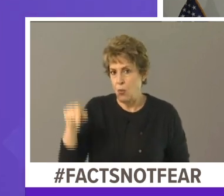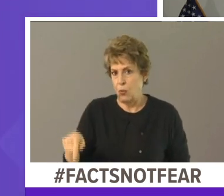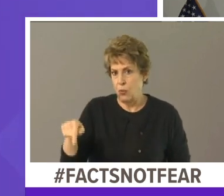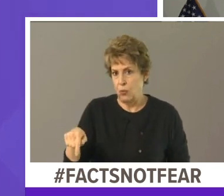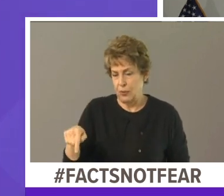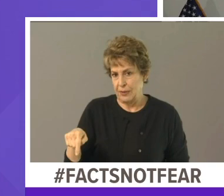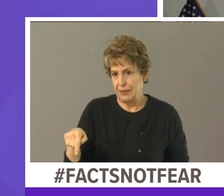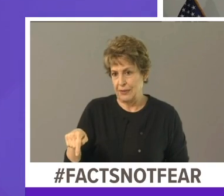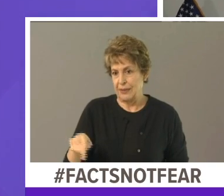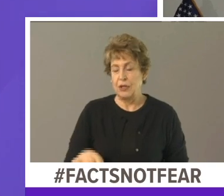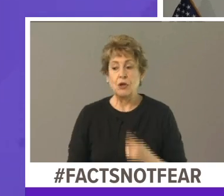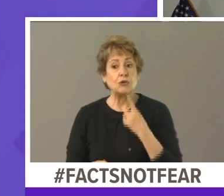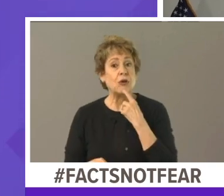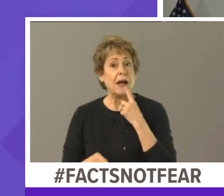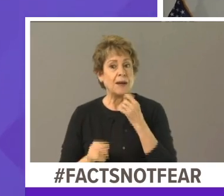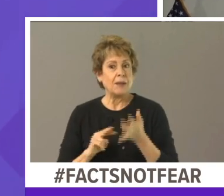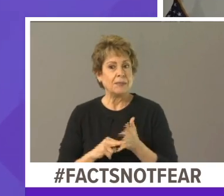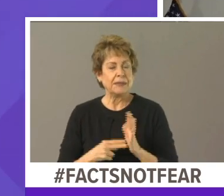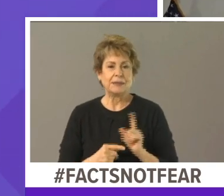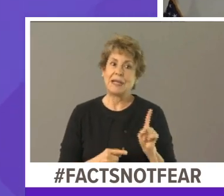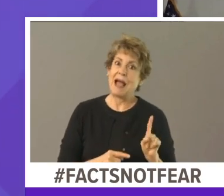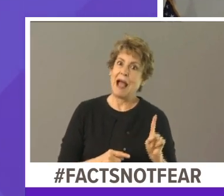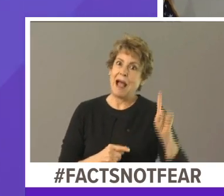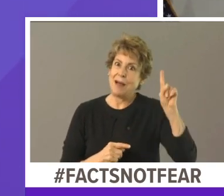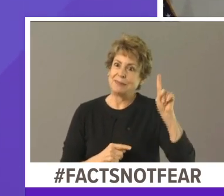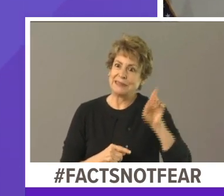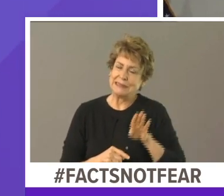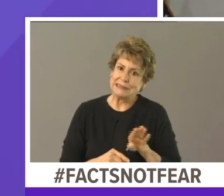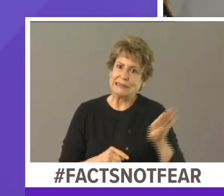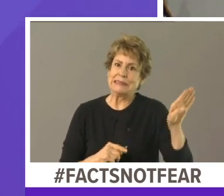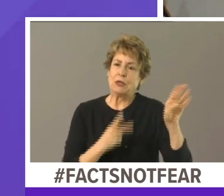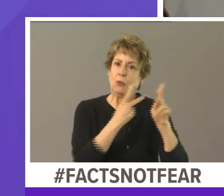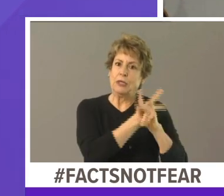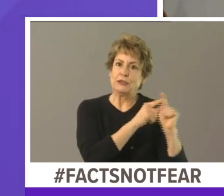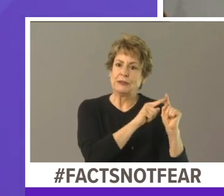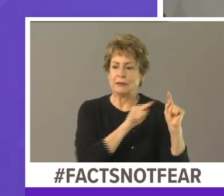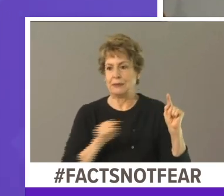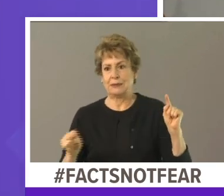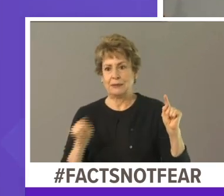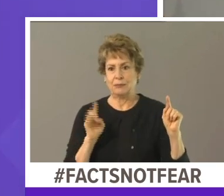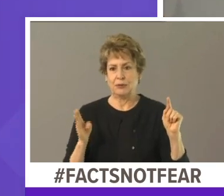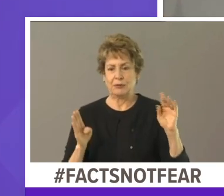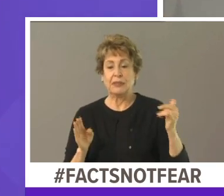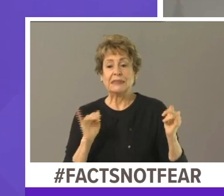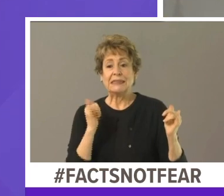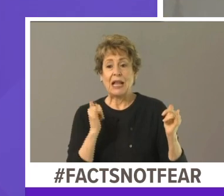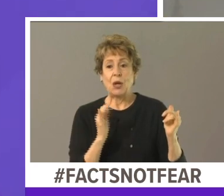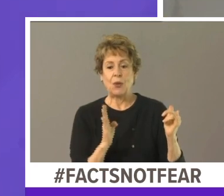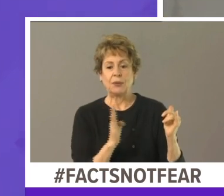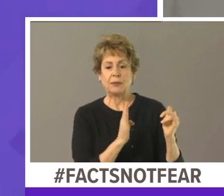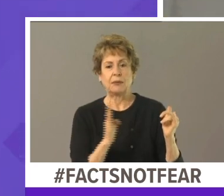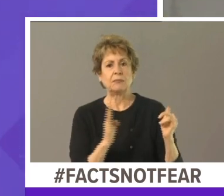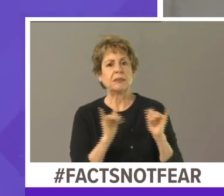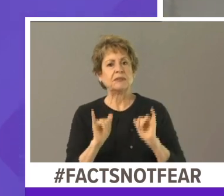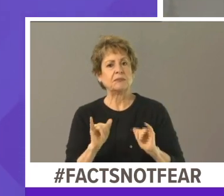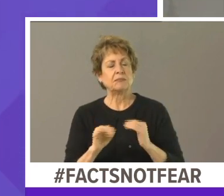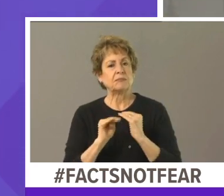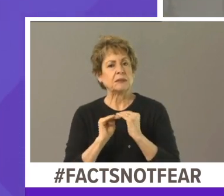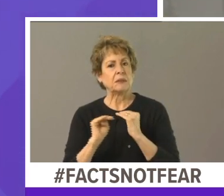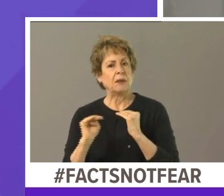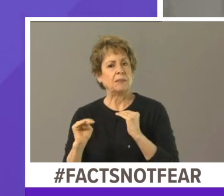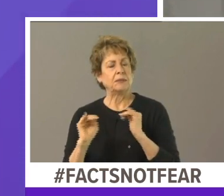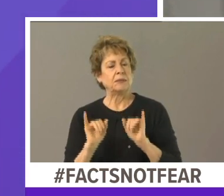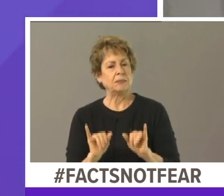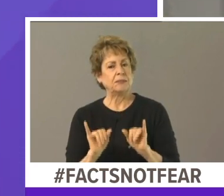are where the virus is spreading, and the yellow is where it is stabilizing. So look at the dramatic